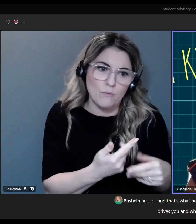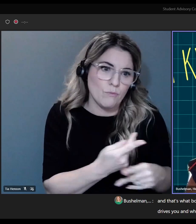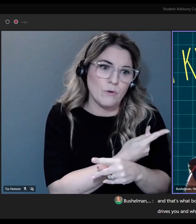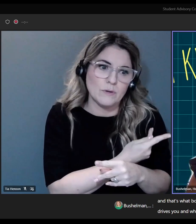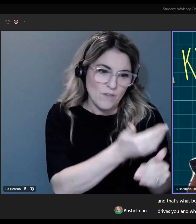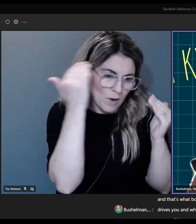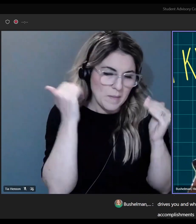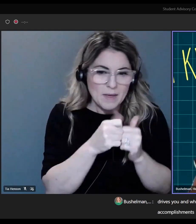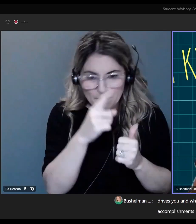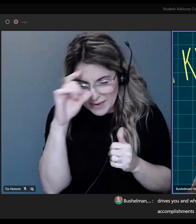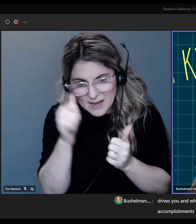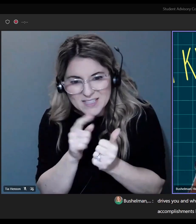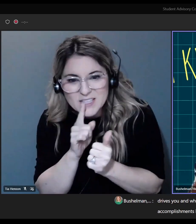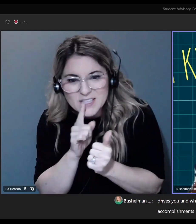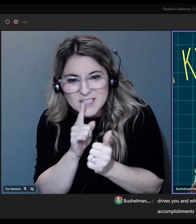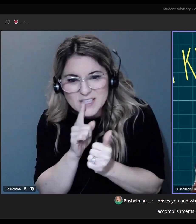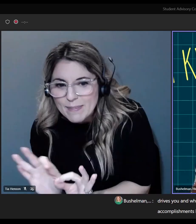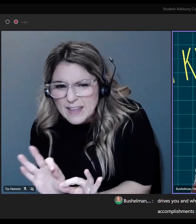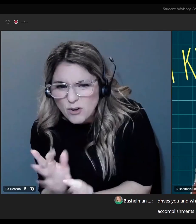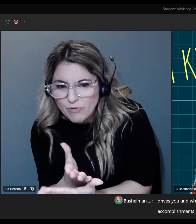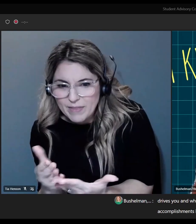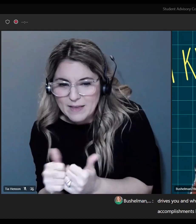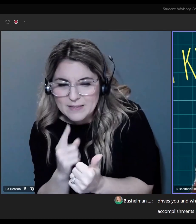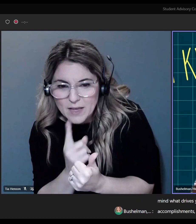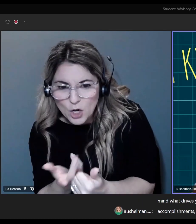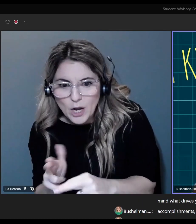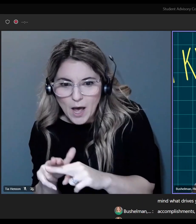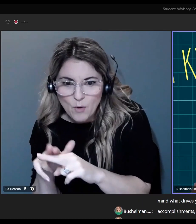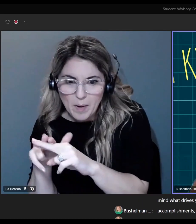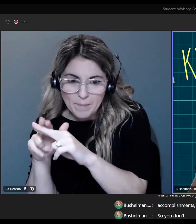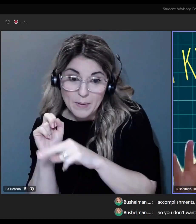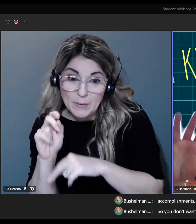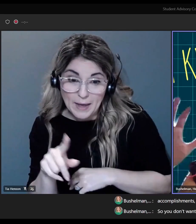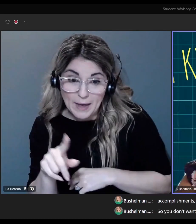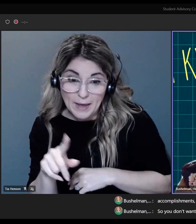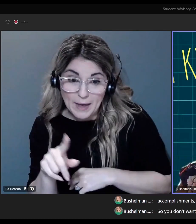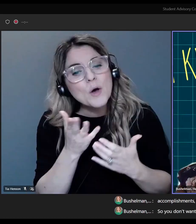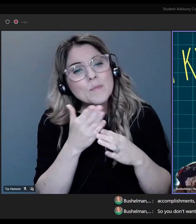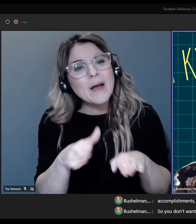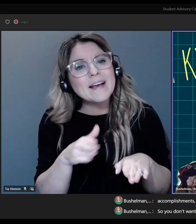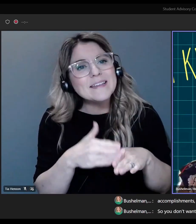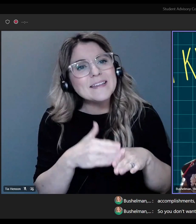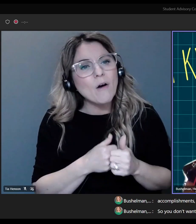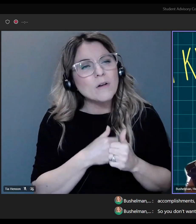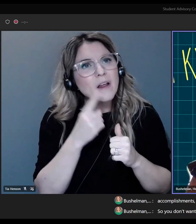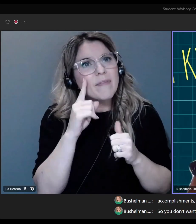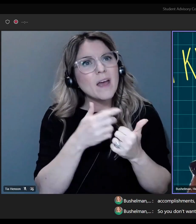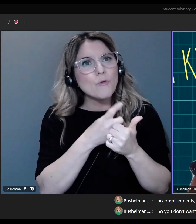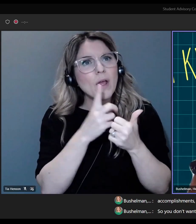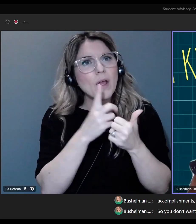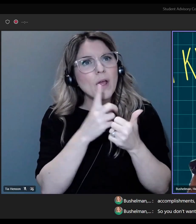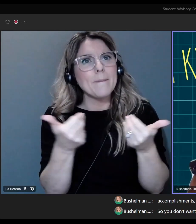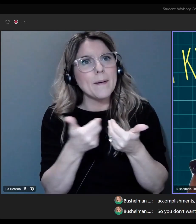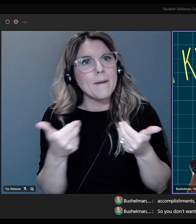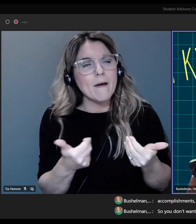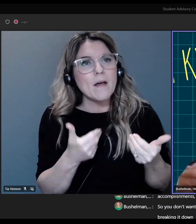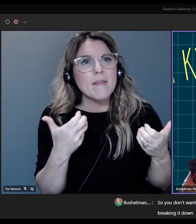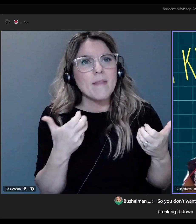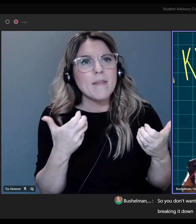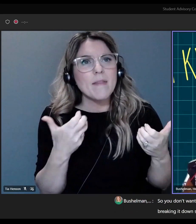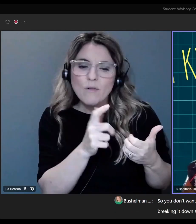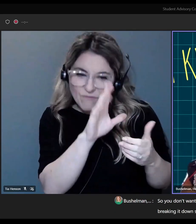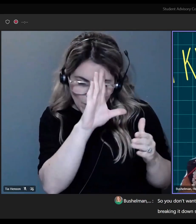accomplishments, how do you break those down? So, you don't want to focus on this huge assessment, but breaking it down